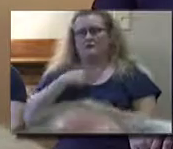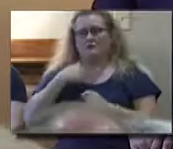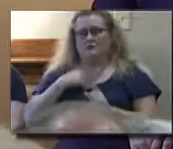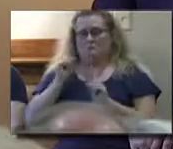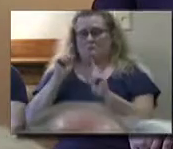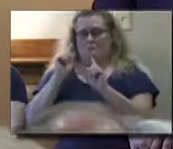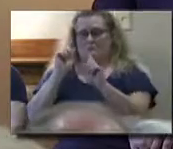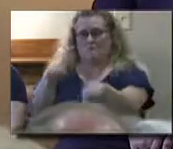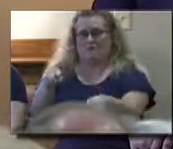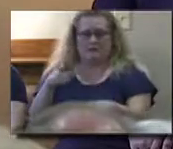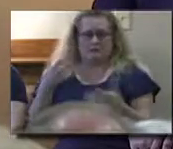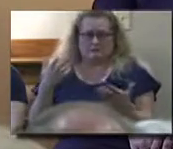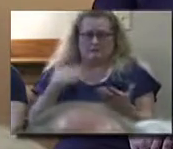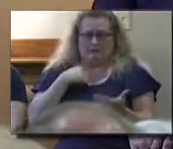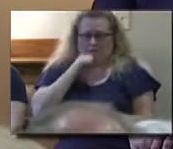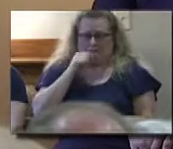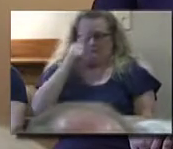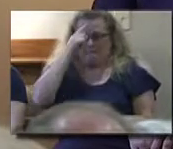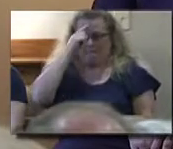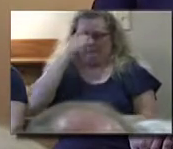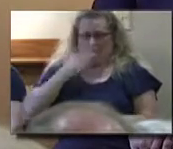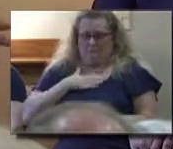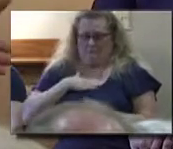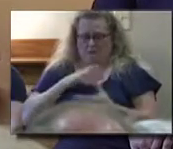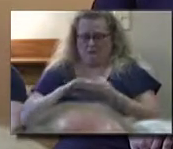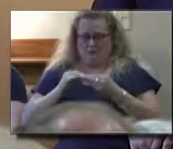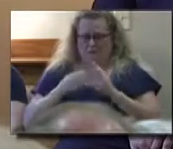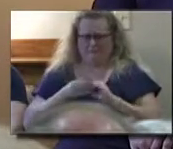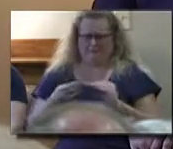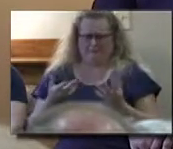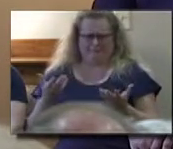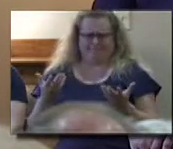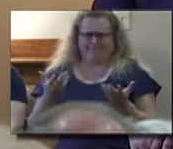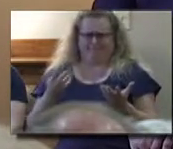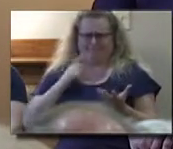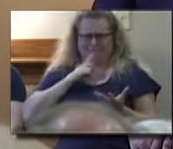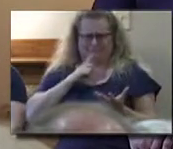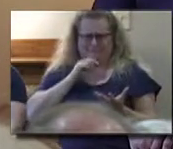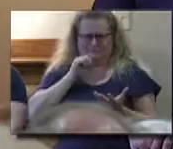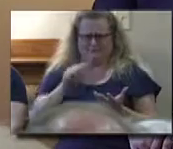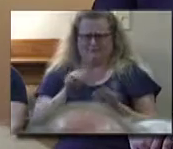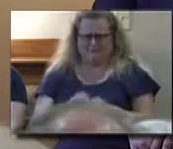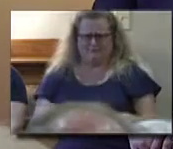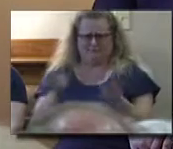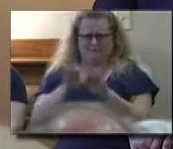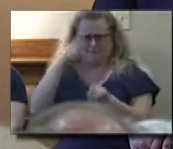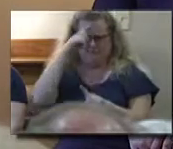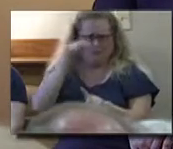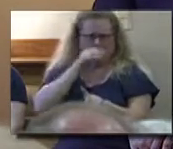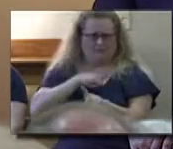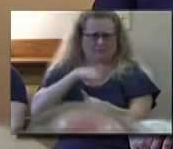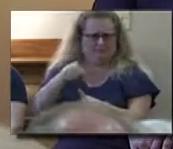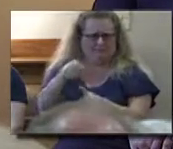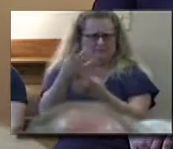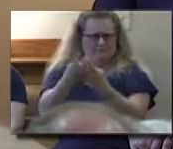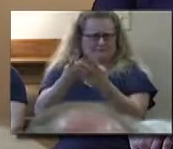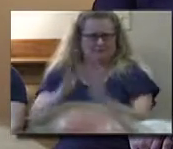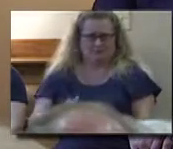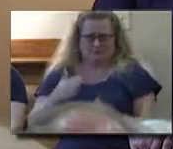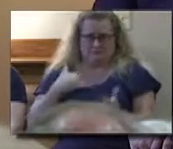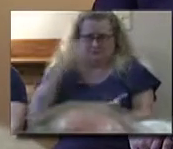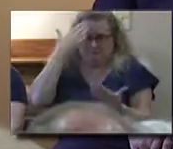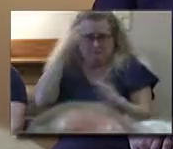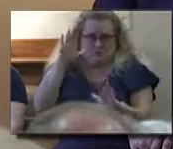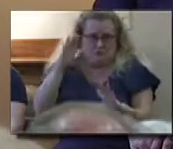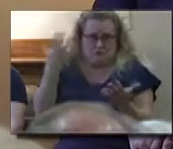I didn't really think that my story would have any significance for women inmates. I wasn't really familiar with women inmates. I had no idea